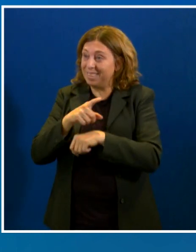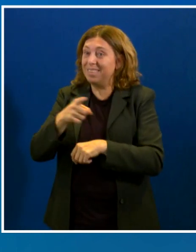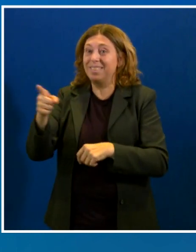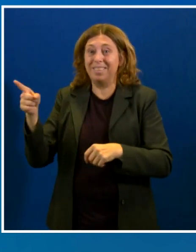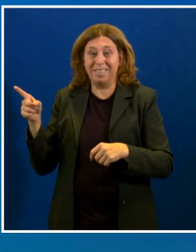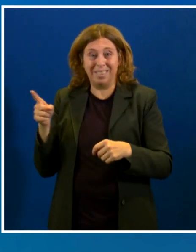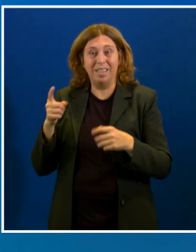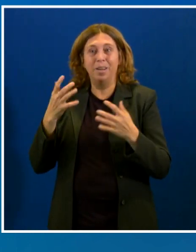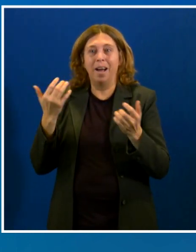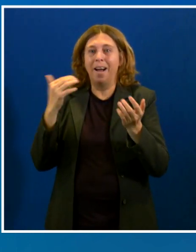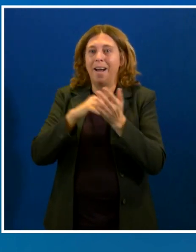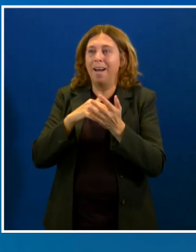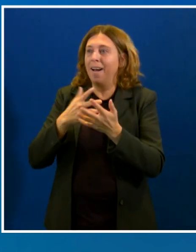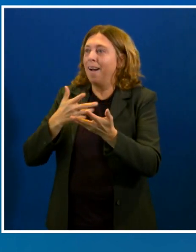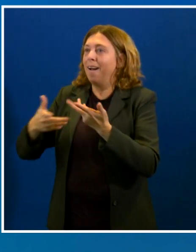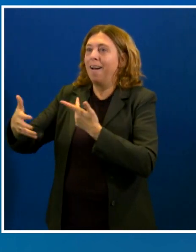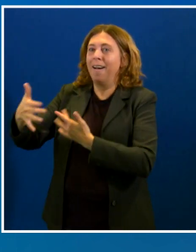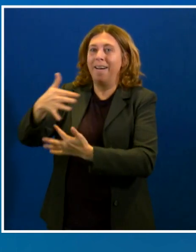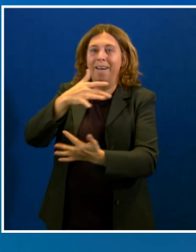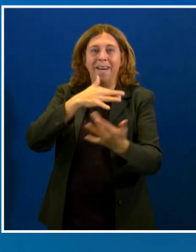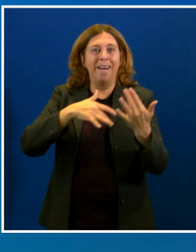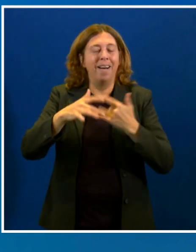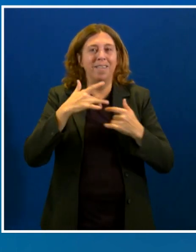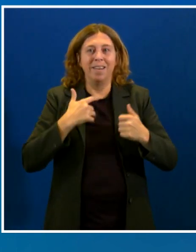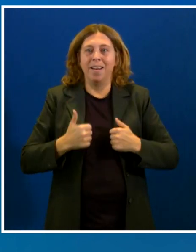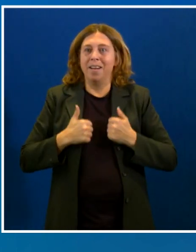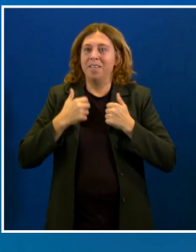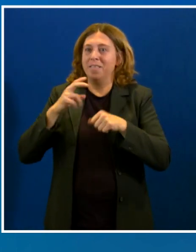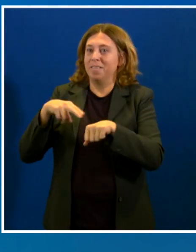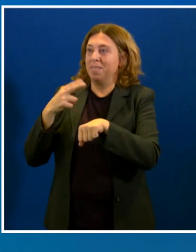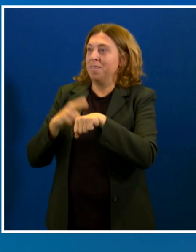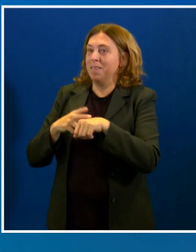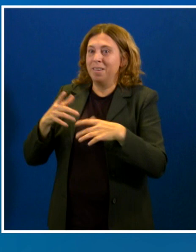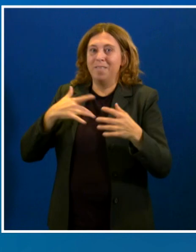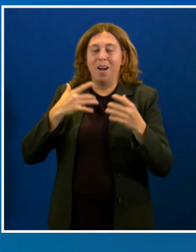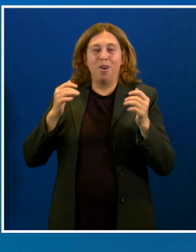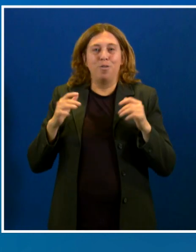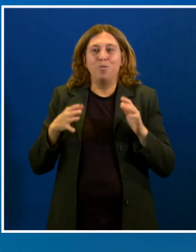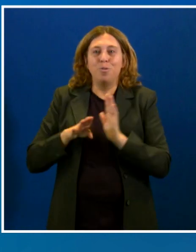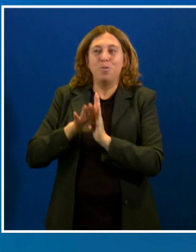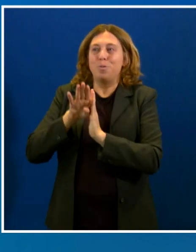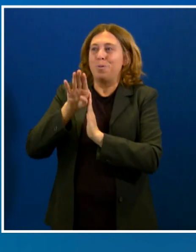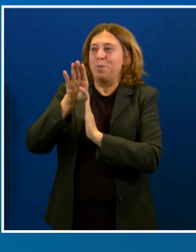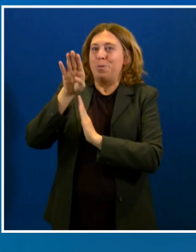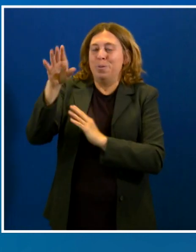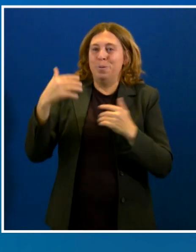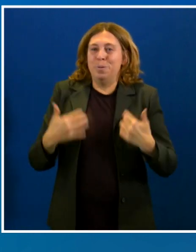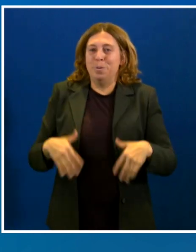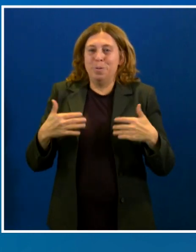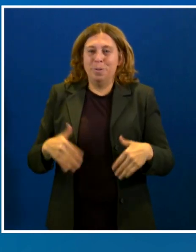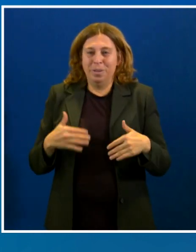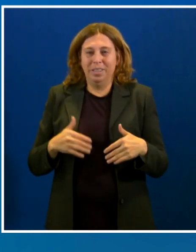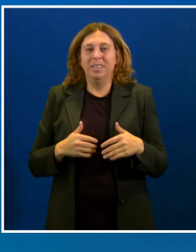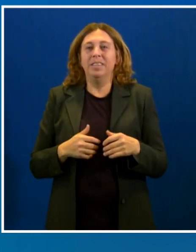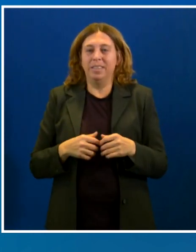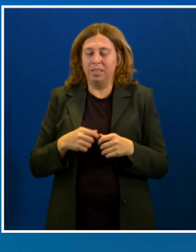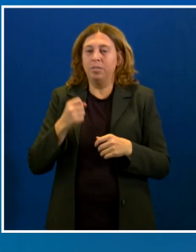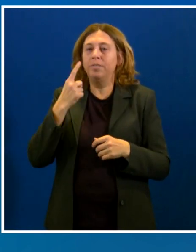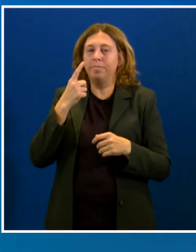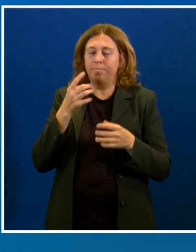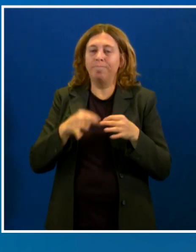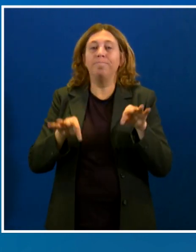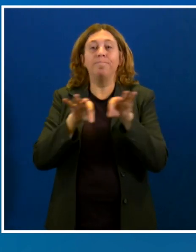bring back some prosperity. This is also a time where we must stay vigilant. This is going to be